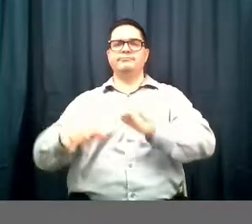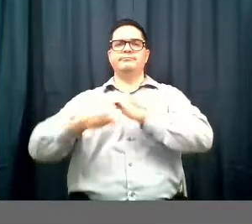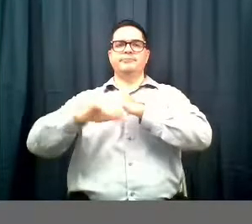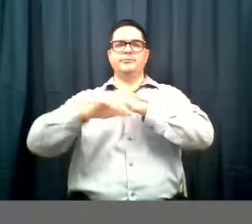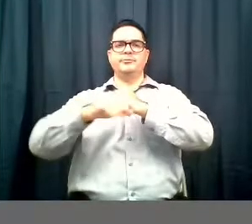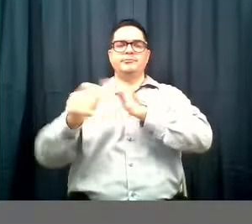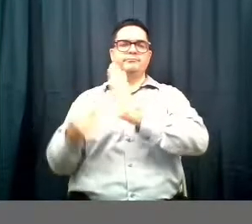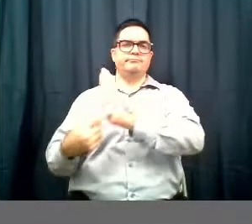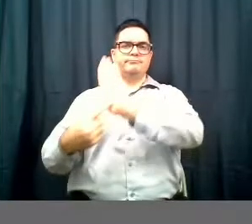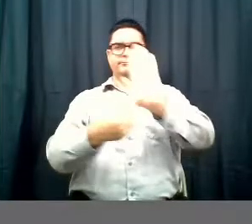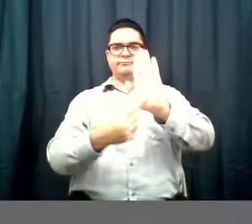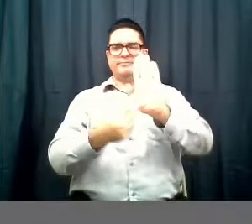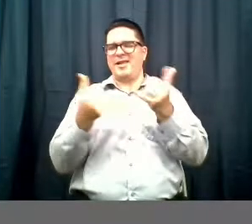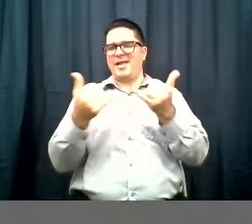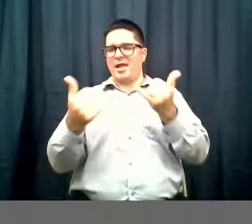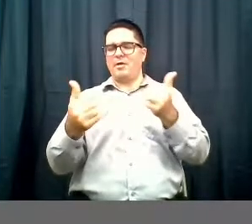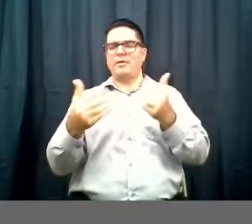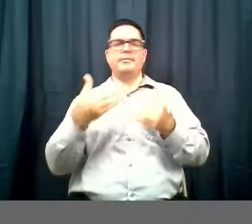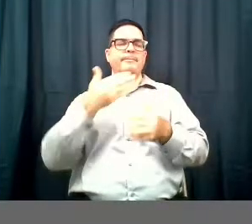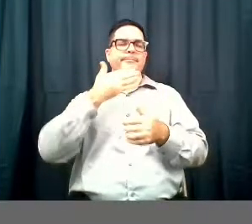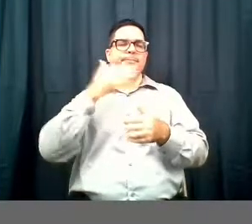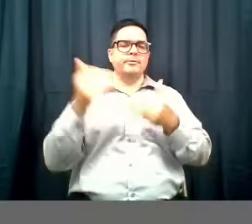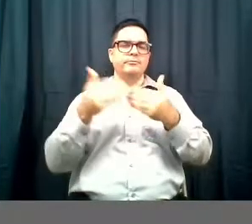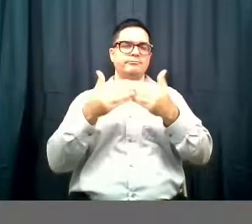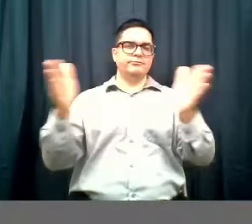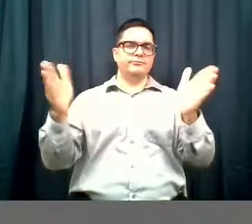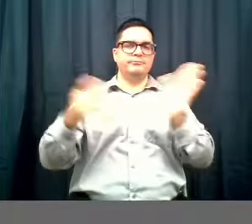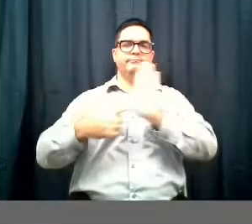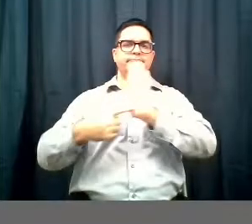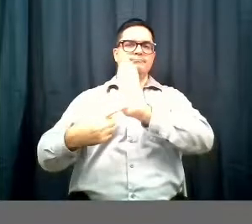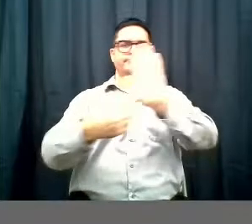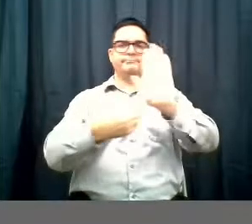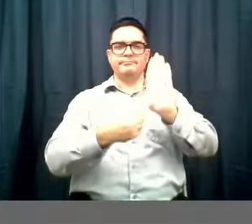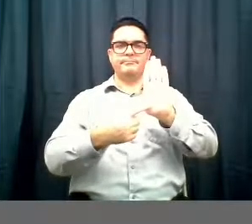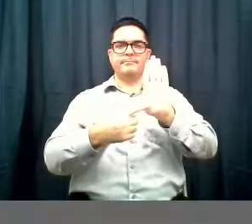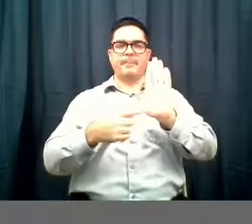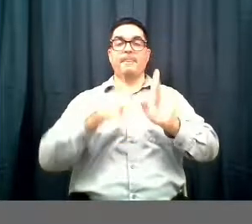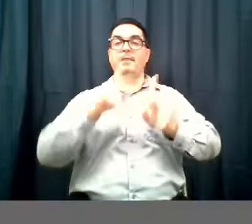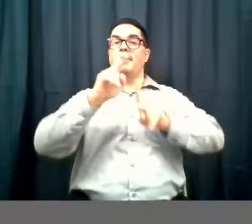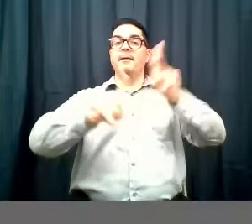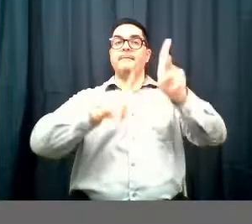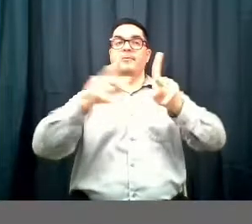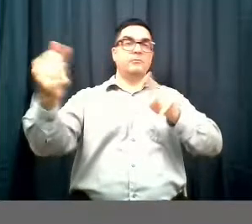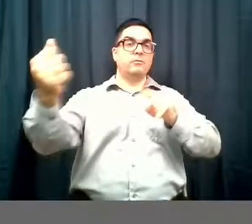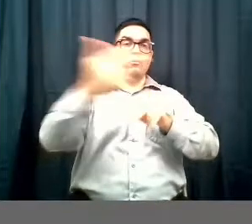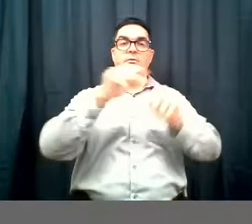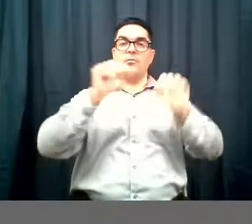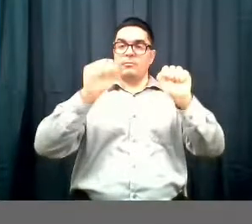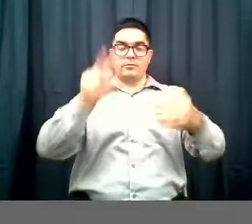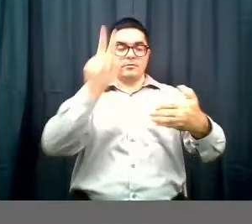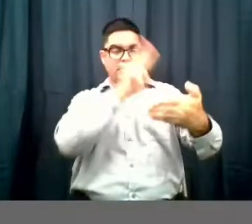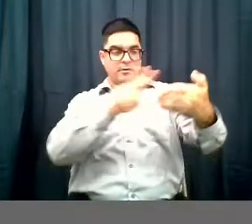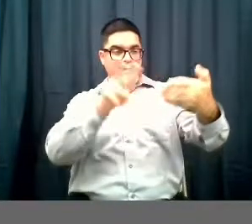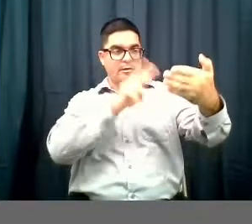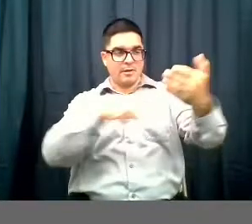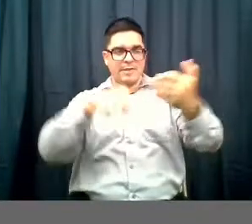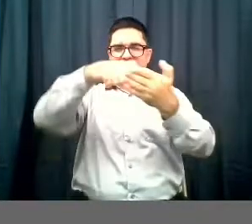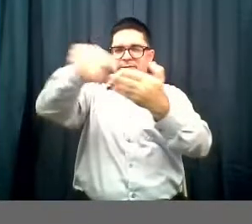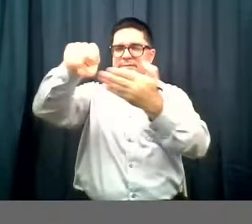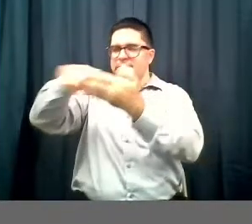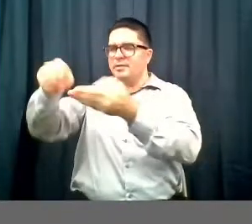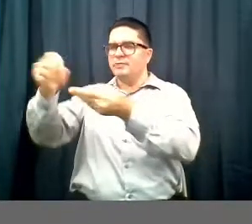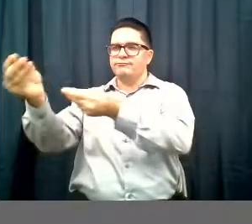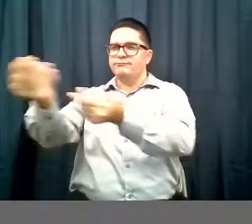transparent, detailed to enable the legislature and the public to see how taxpayer dollars are being spent. And the same